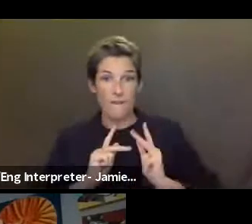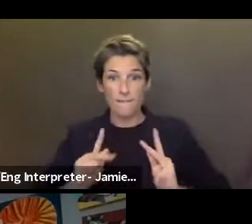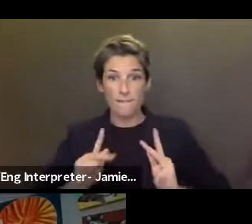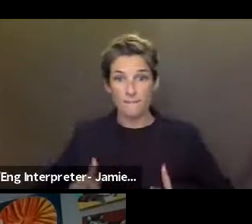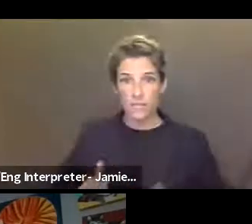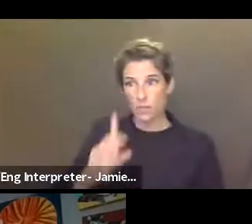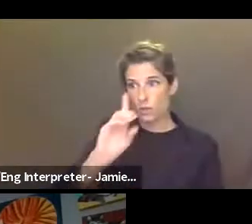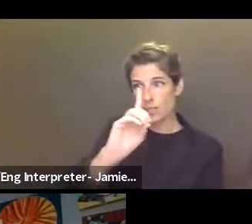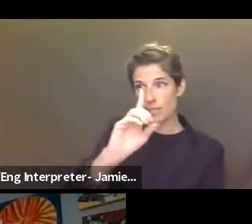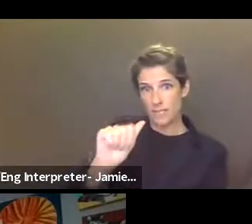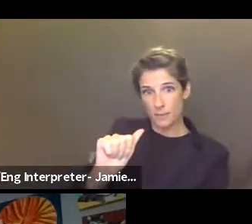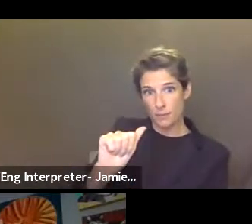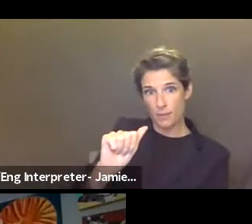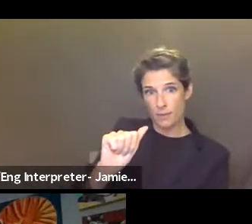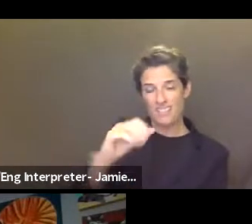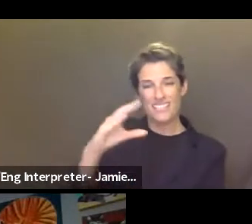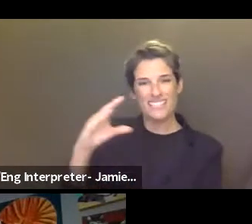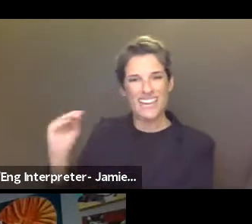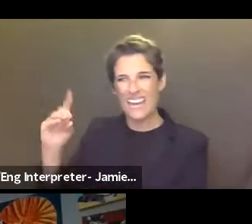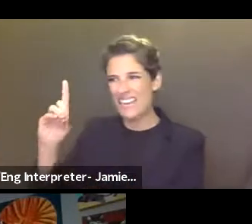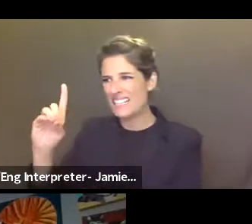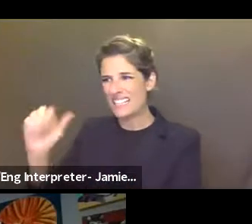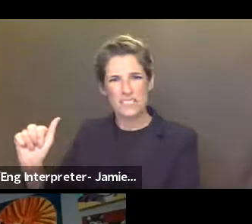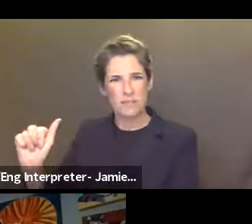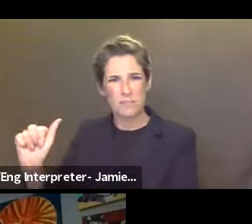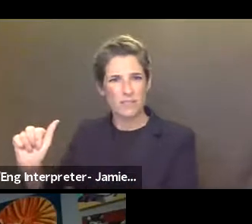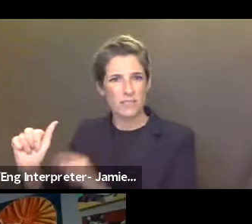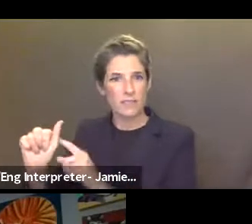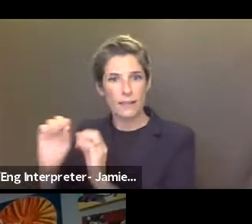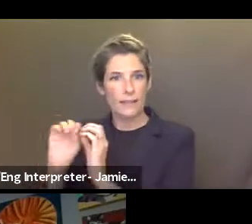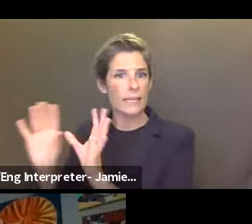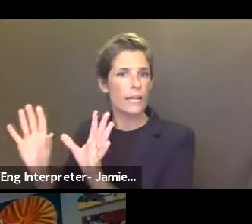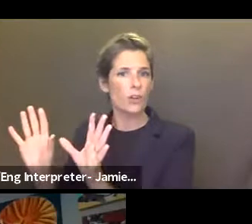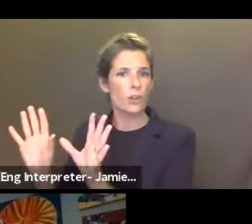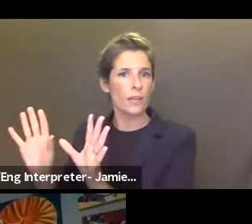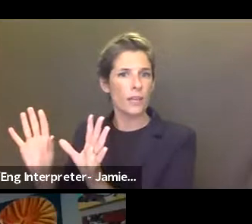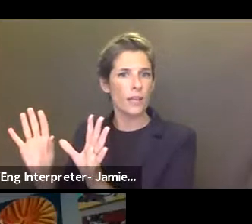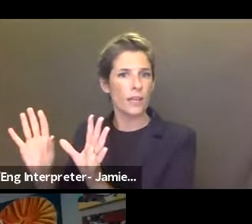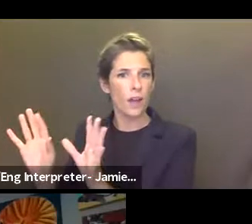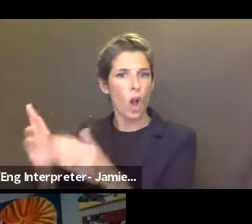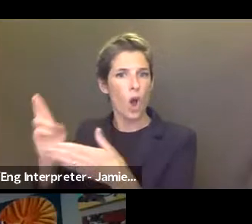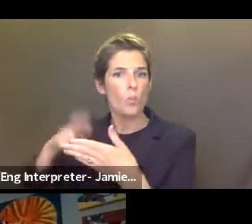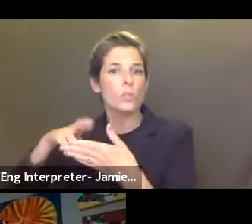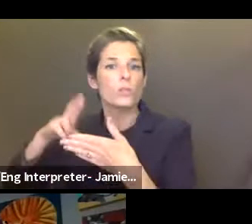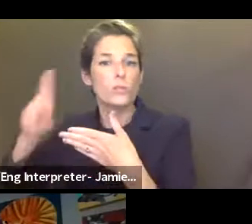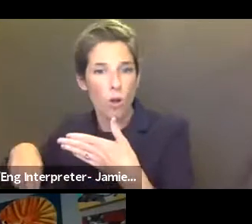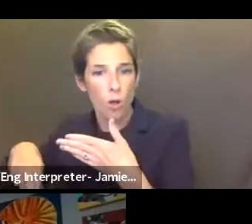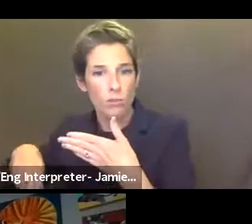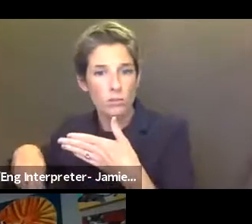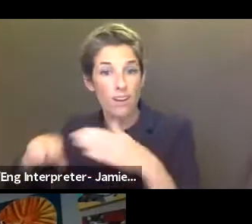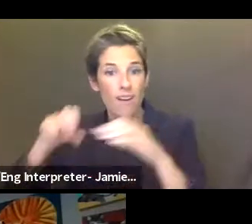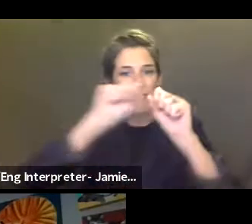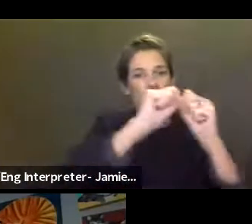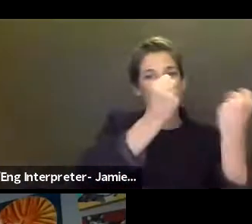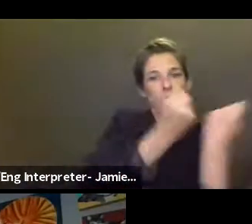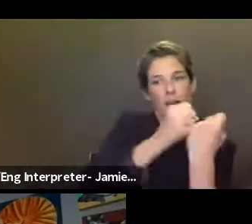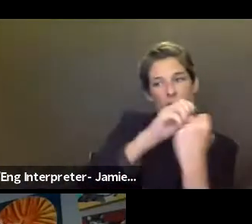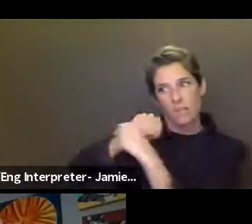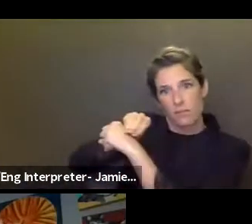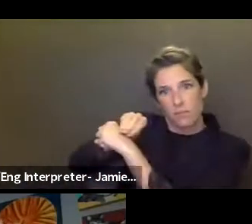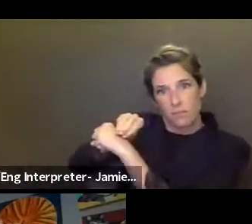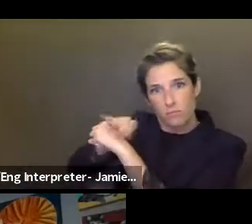also pointing to disabilities that are quite clearly a result of societal